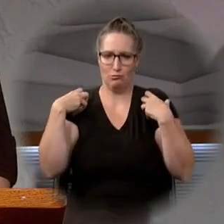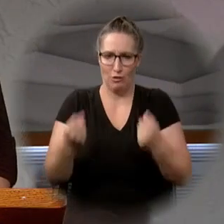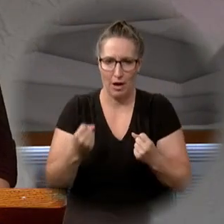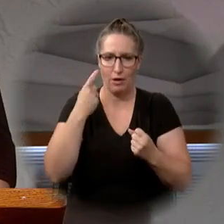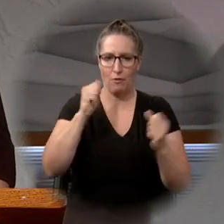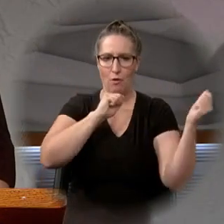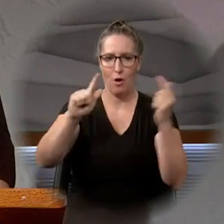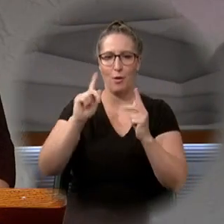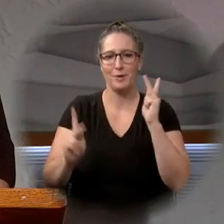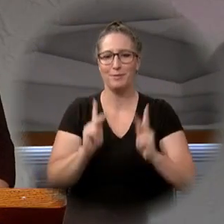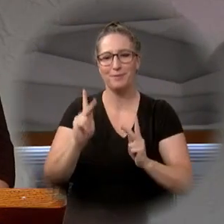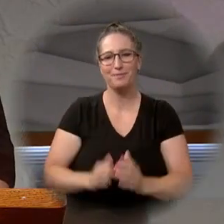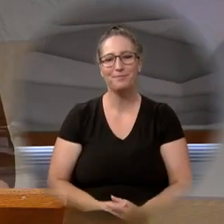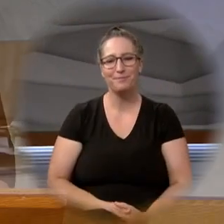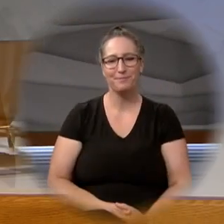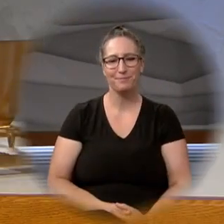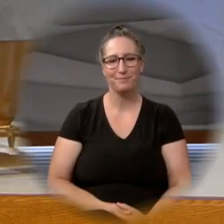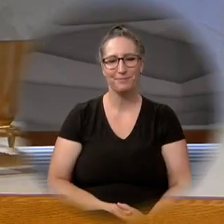his people.